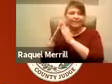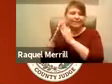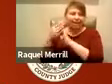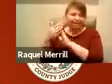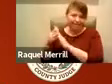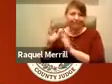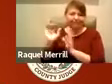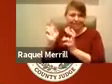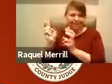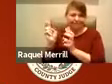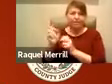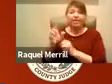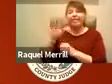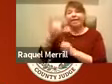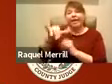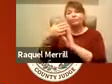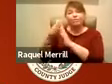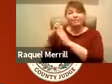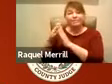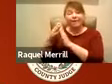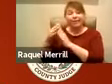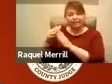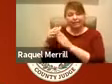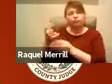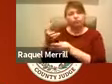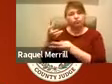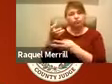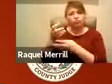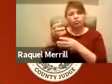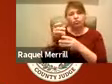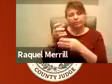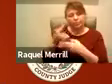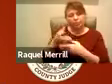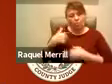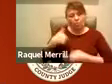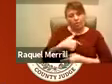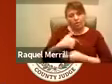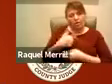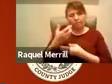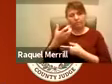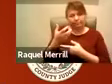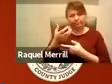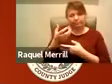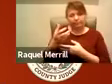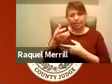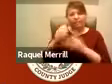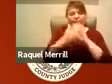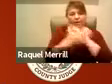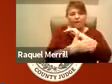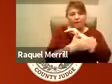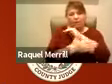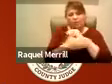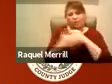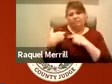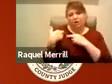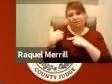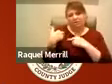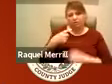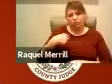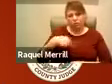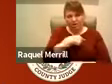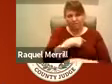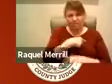municipality. Well, that municipality is entrusted to us, the county. So when you put them